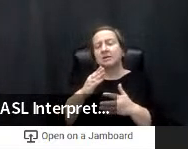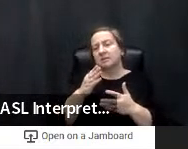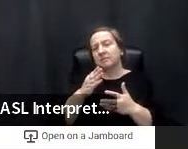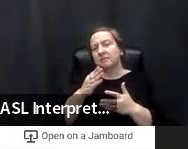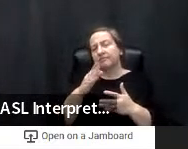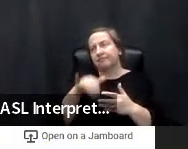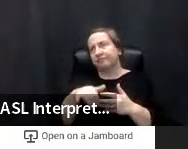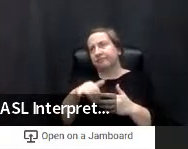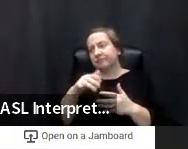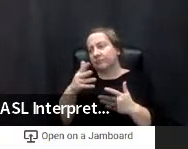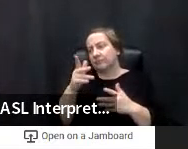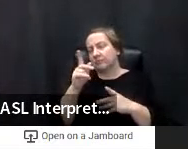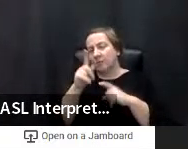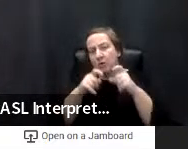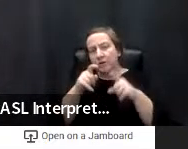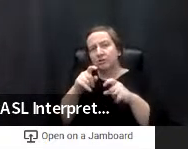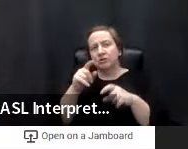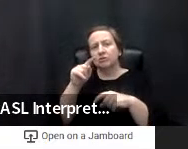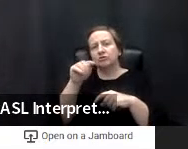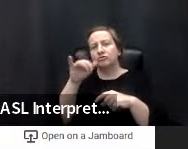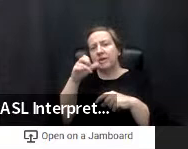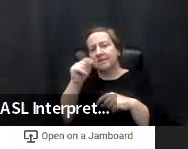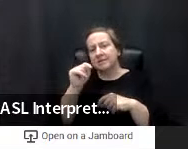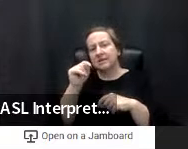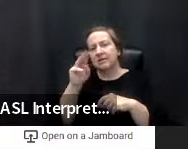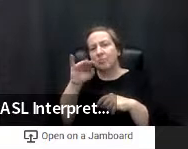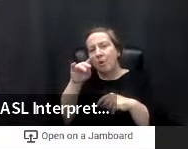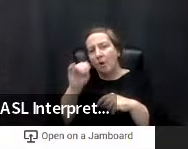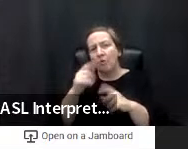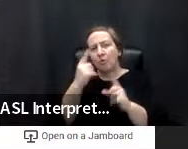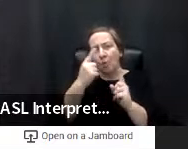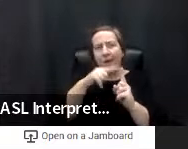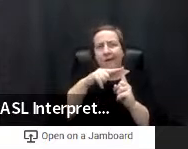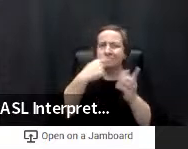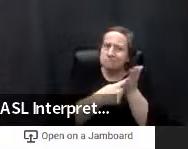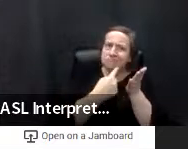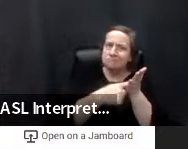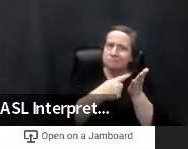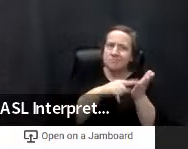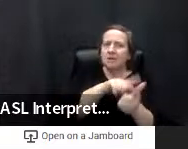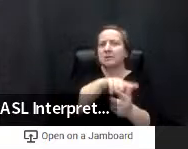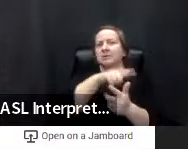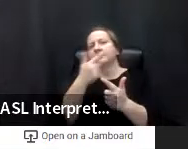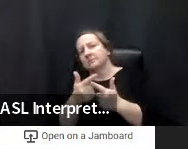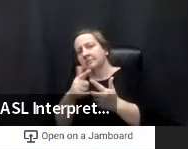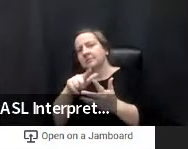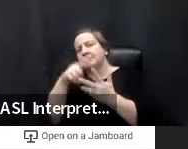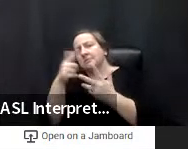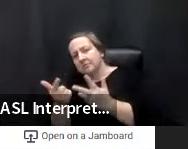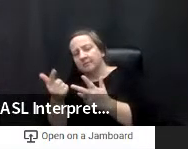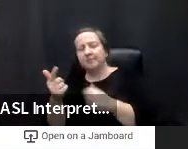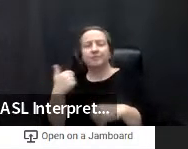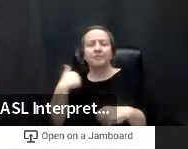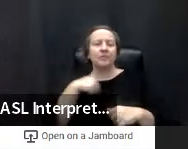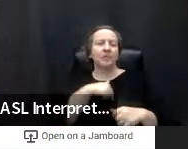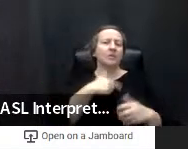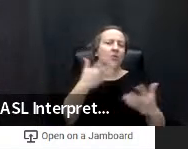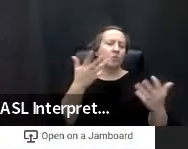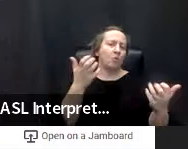or these transit modes one thing at a time. I would also like to see